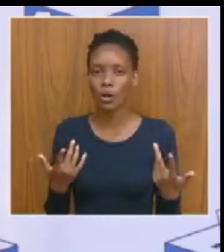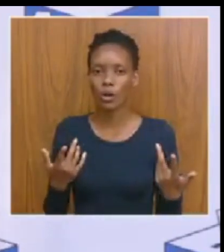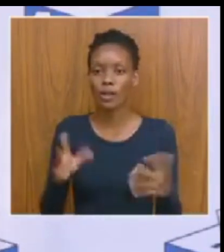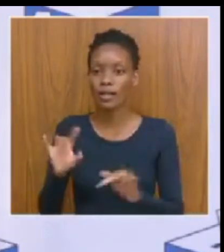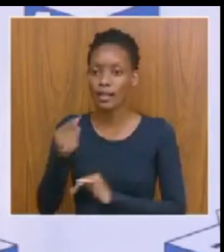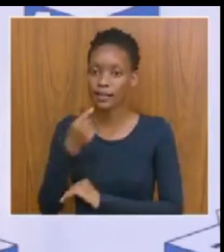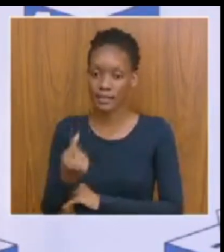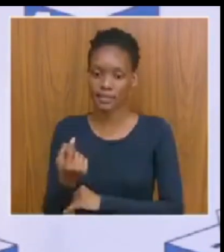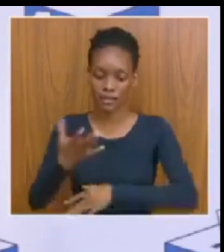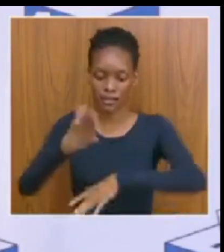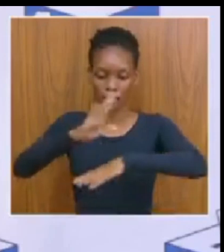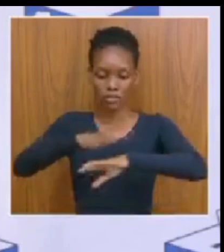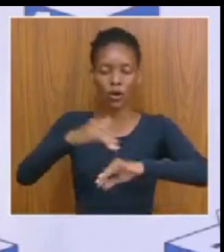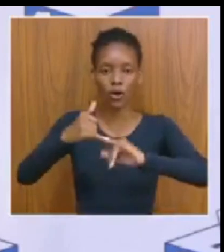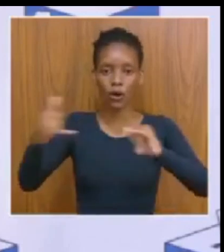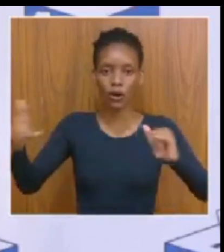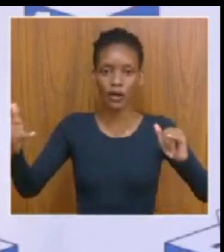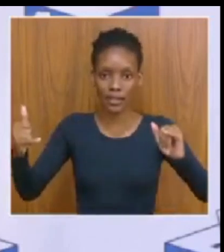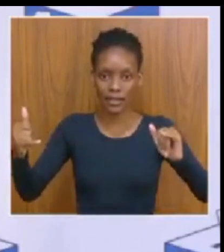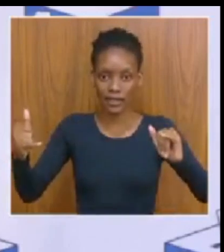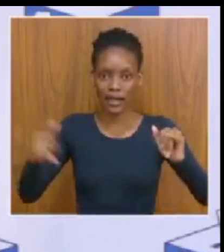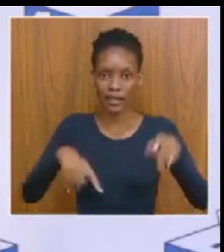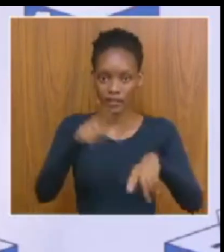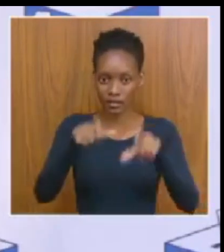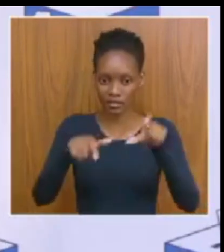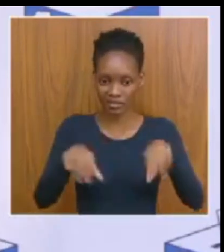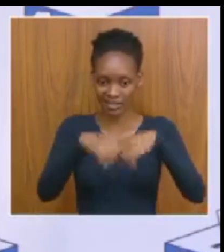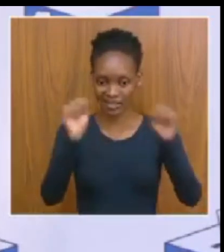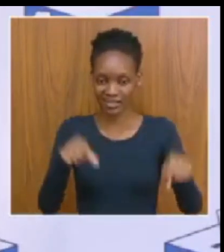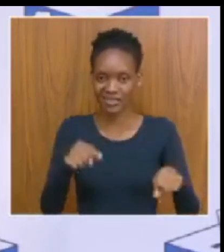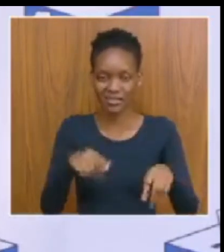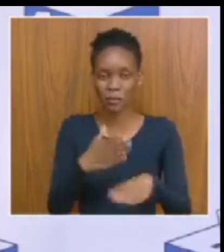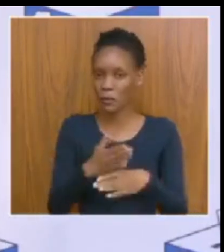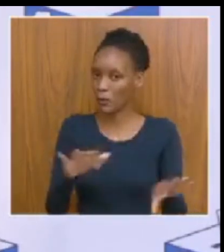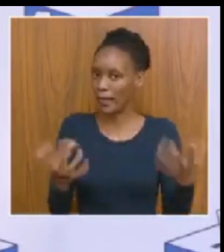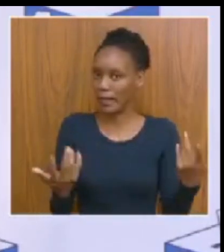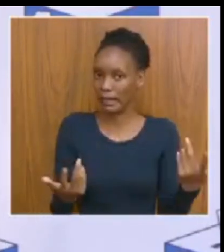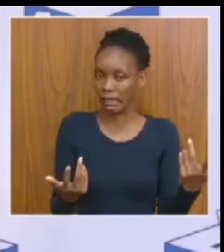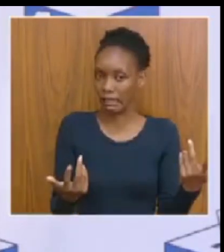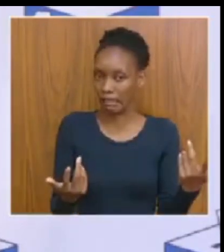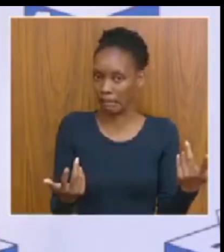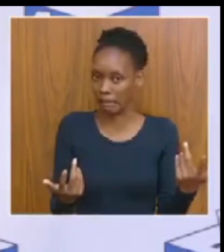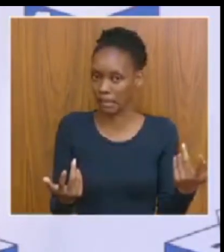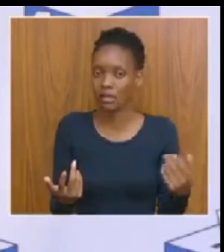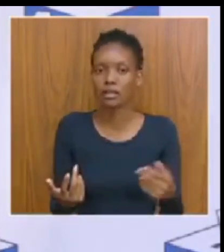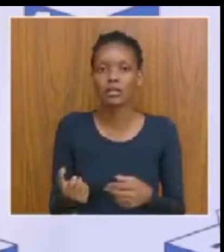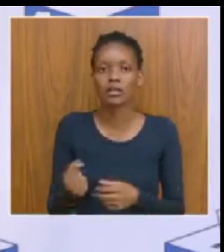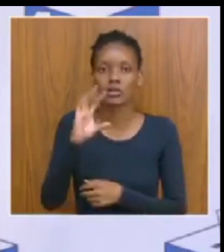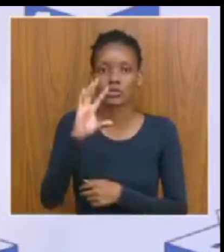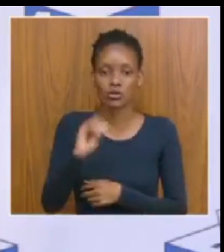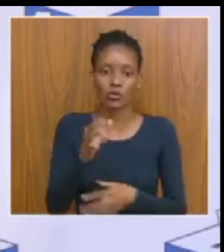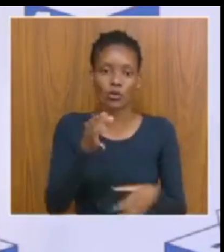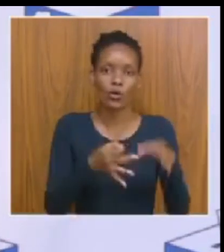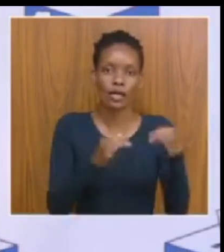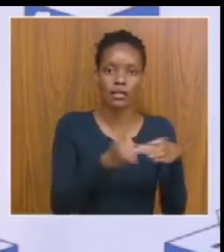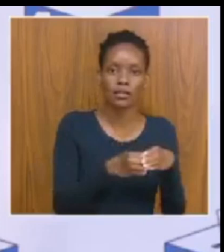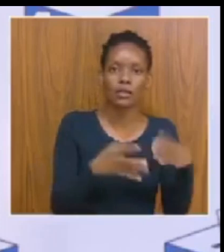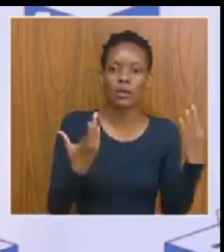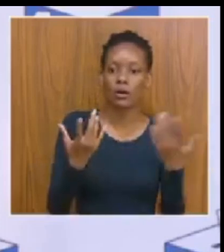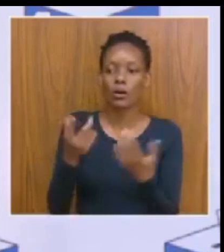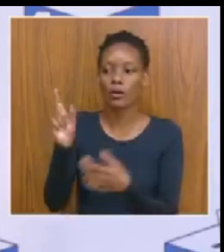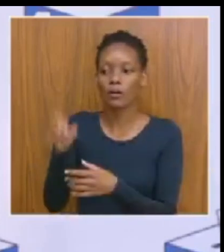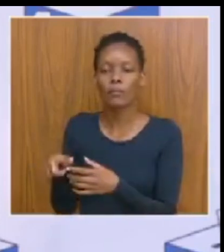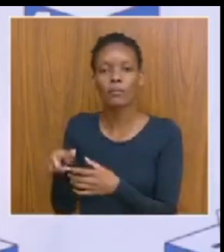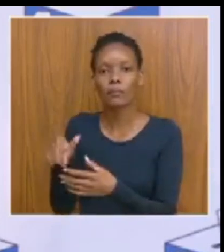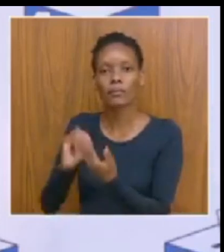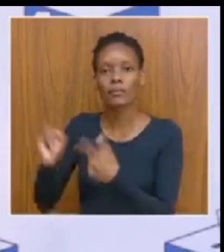the online candidate nomination system was dysfunctional to the extent that candidates or parties could not meet the